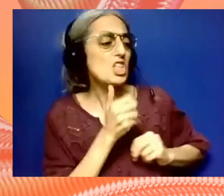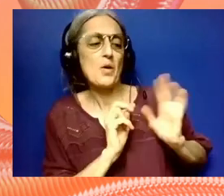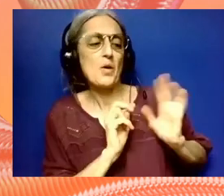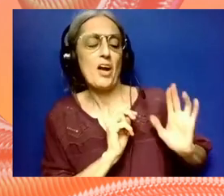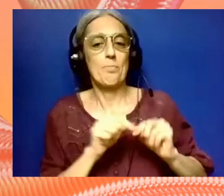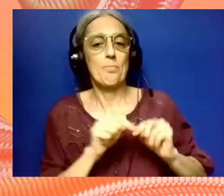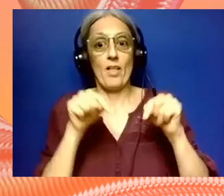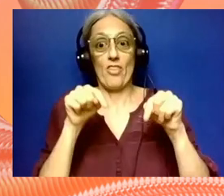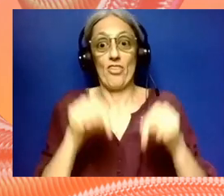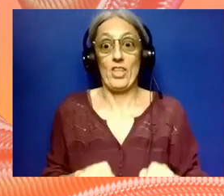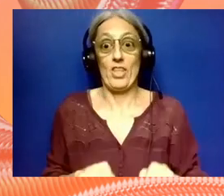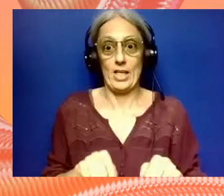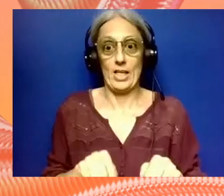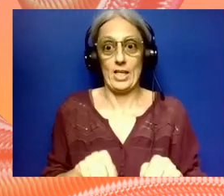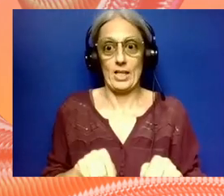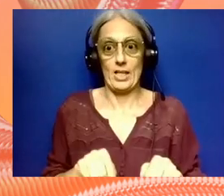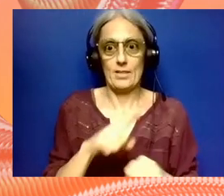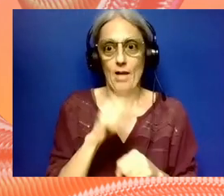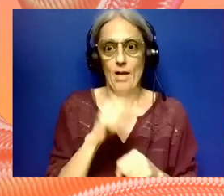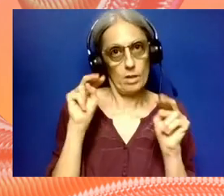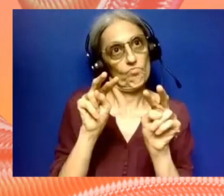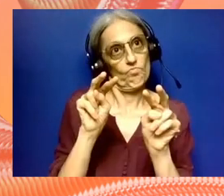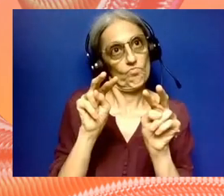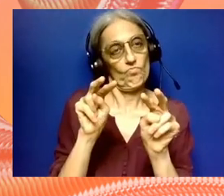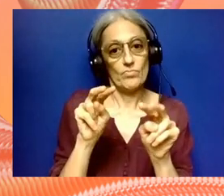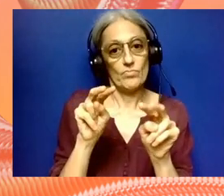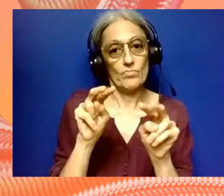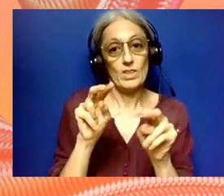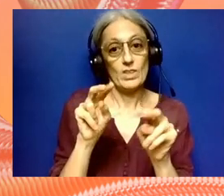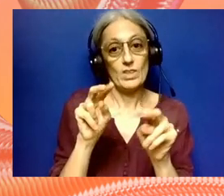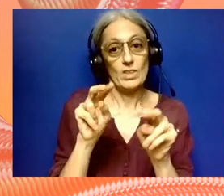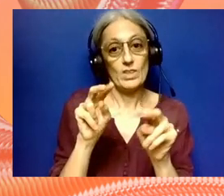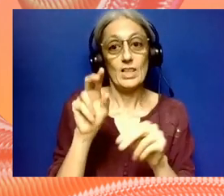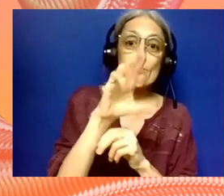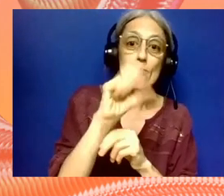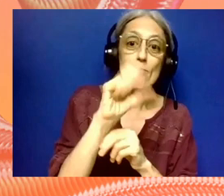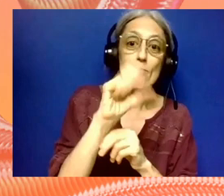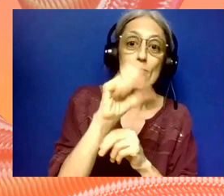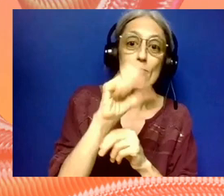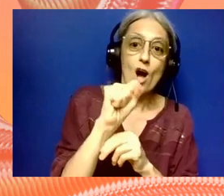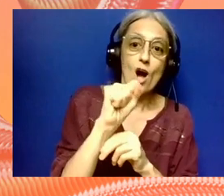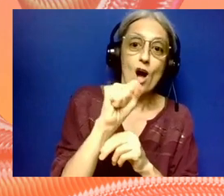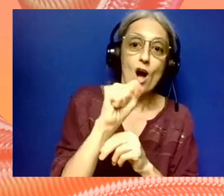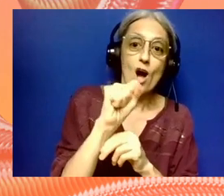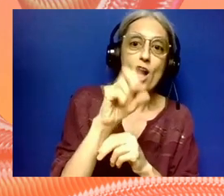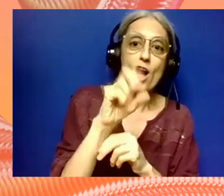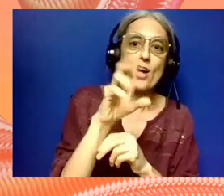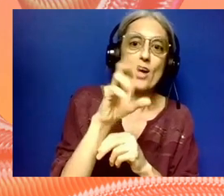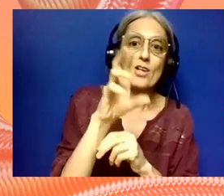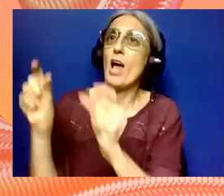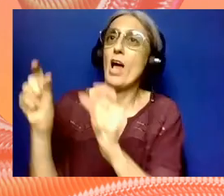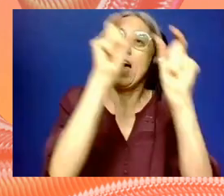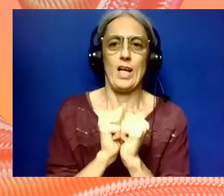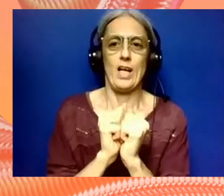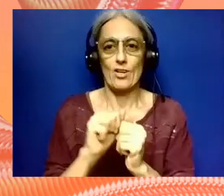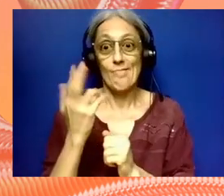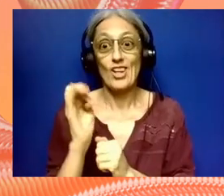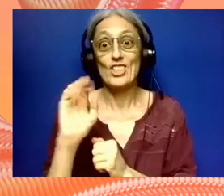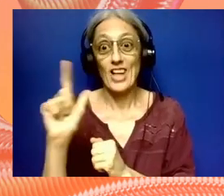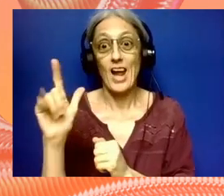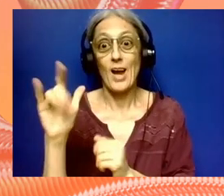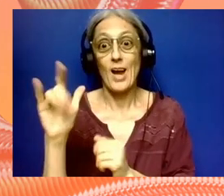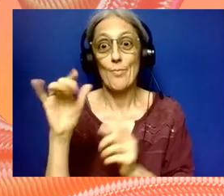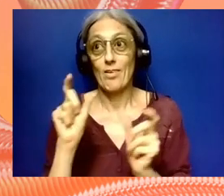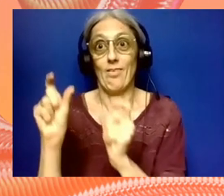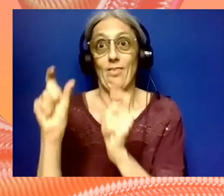for February and March and April. And so we were in lockdown, like we wanted to go, but we were